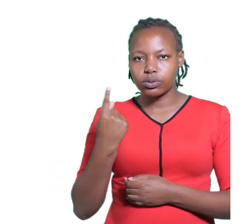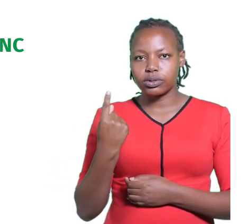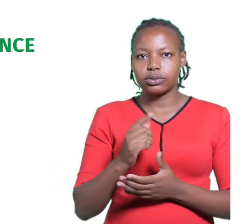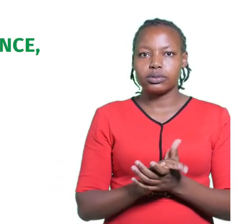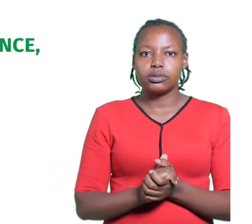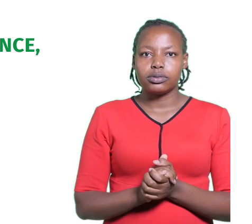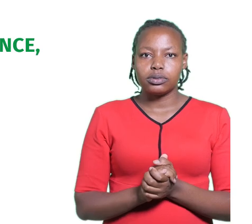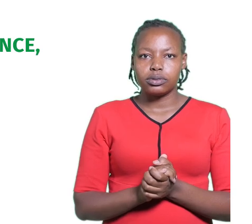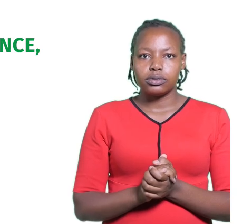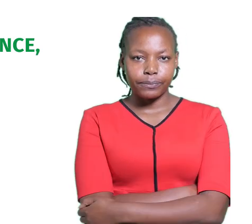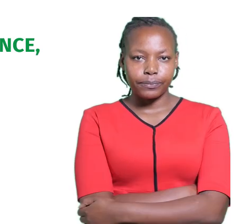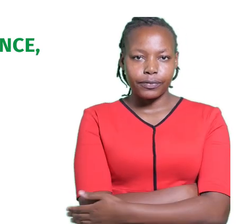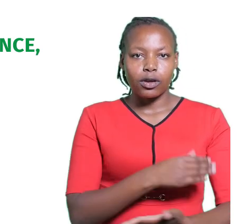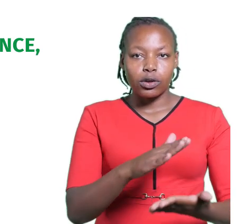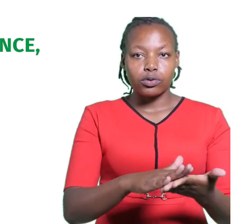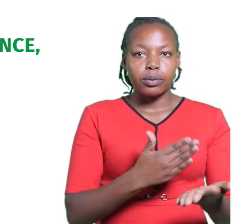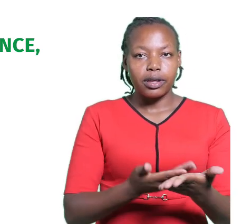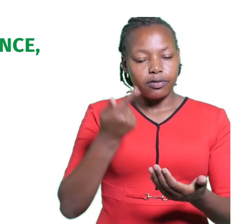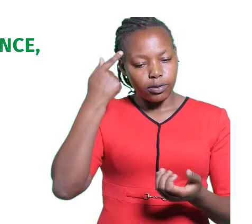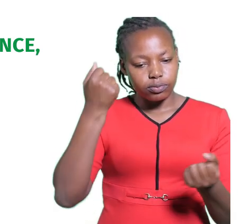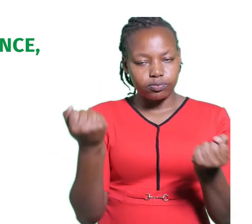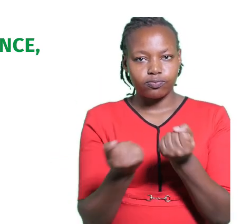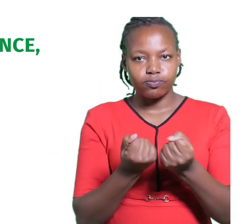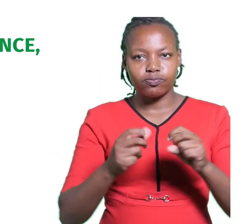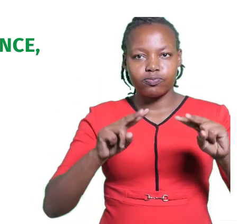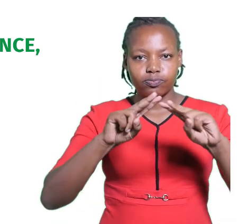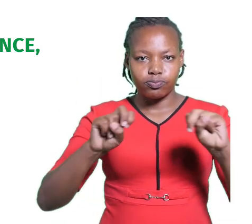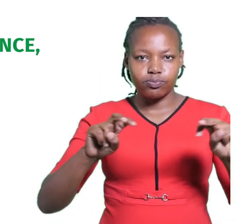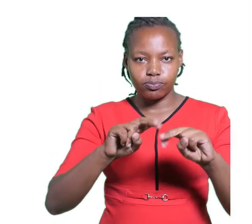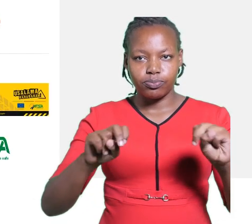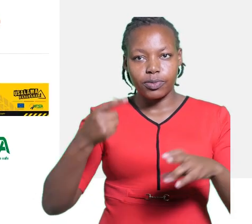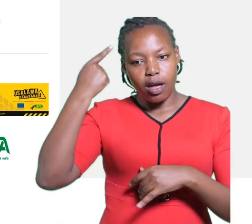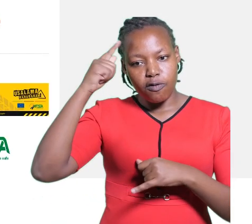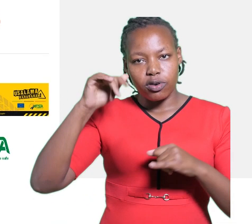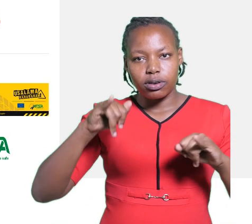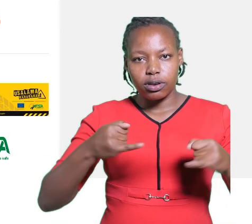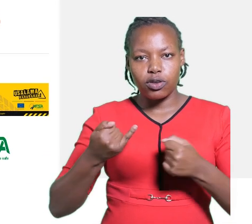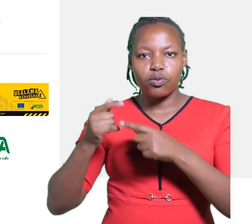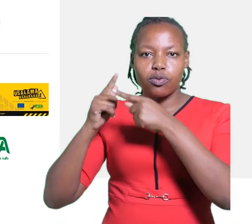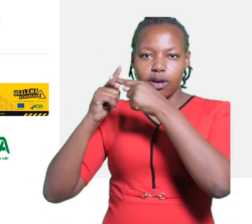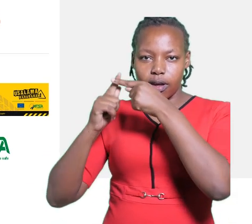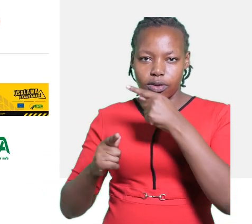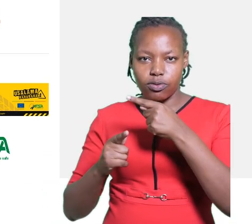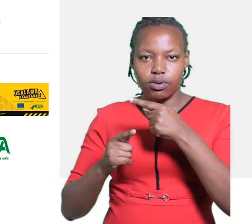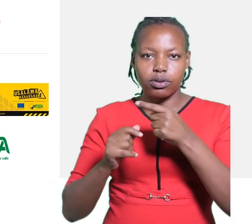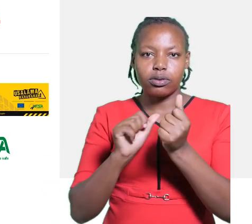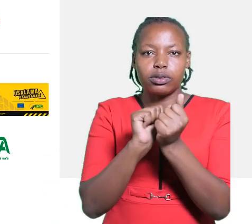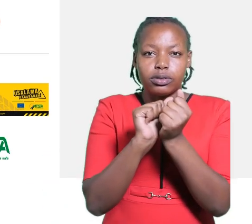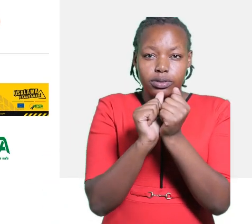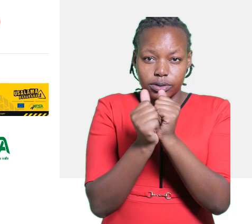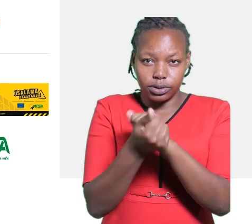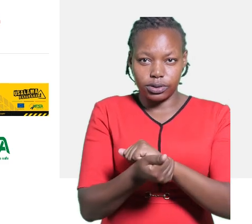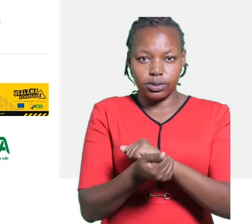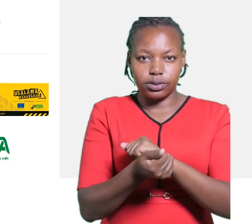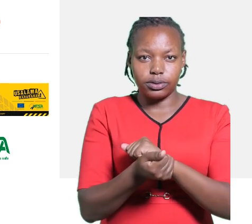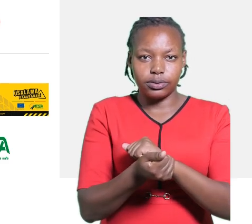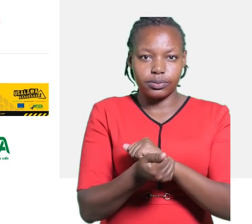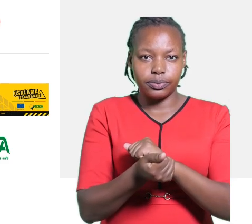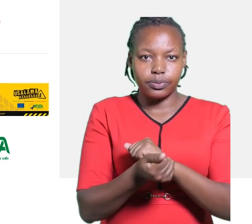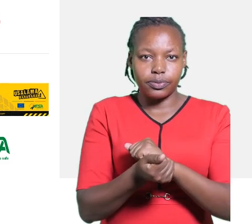particulars, or compliance, clients can go to the motor vehicle inspection menu on their team's account,